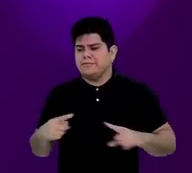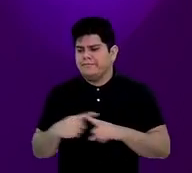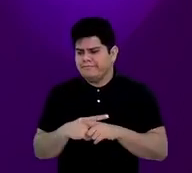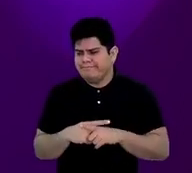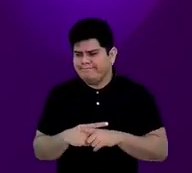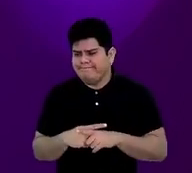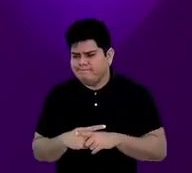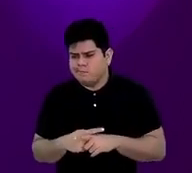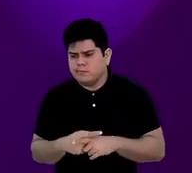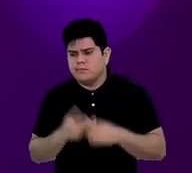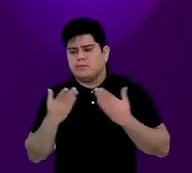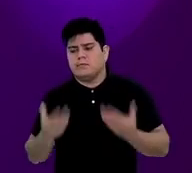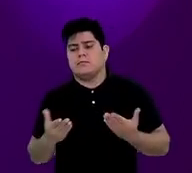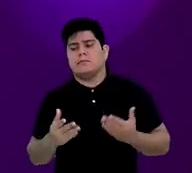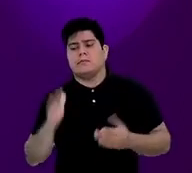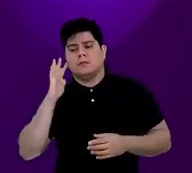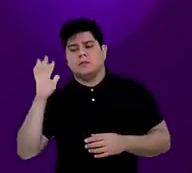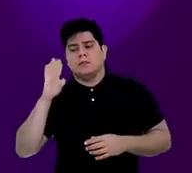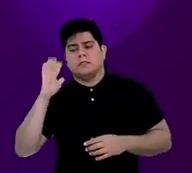paradox.